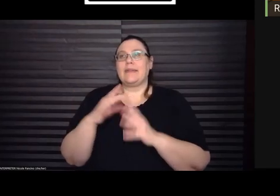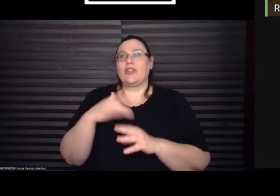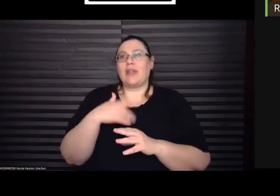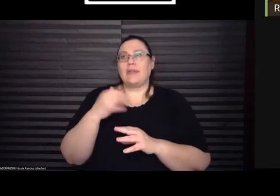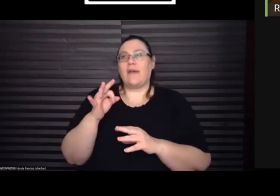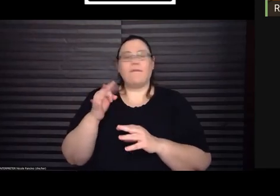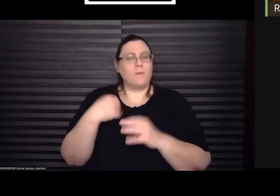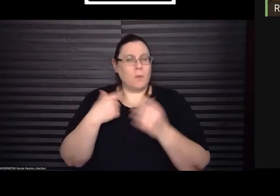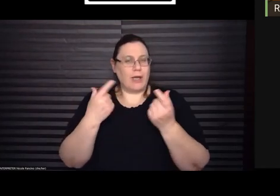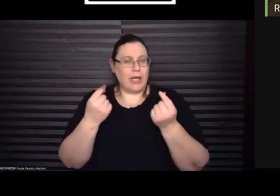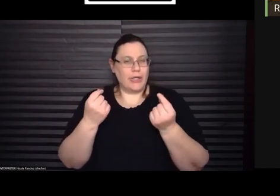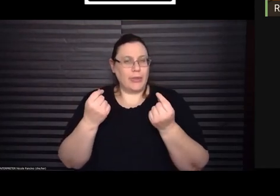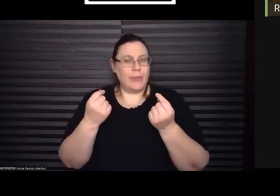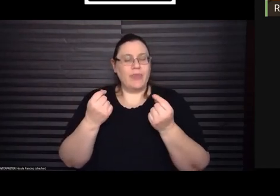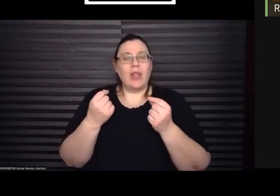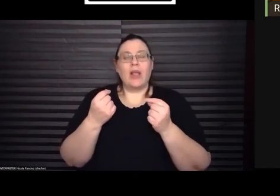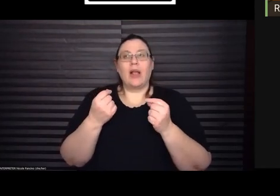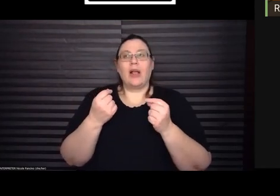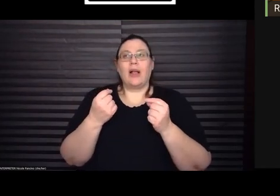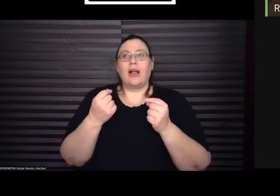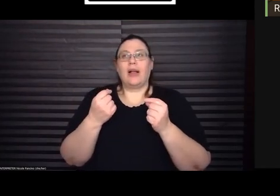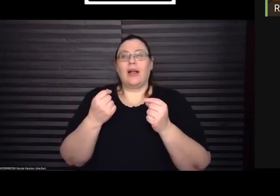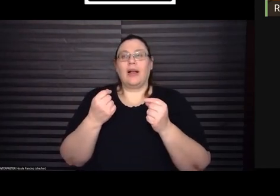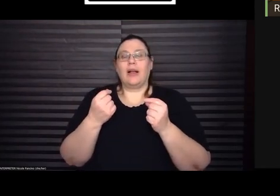of, I think what I do is I use,